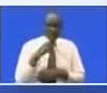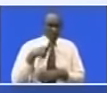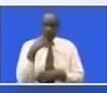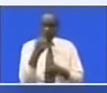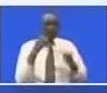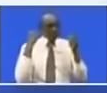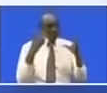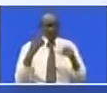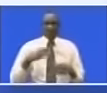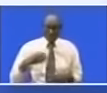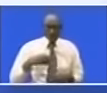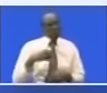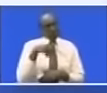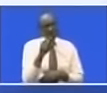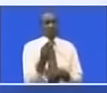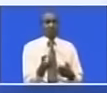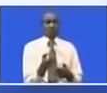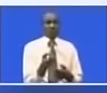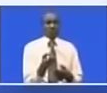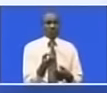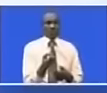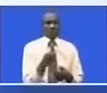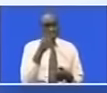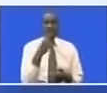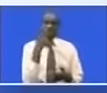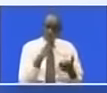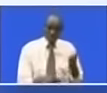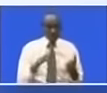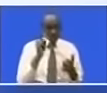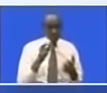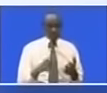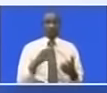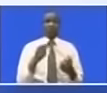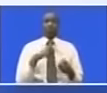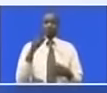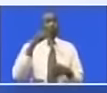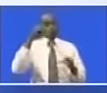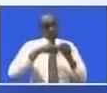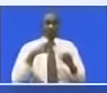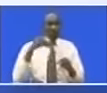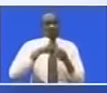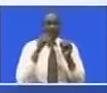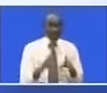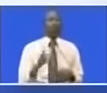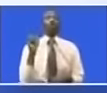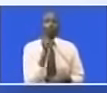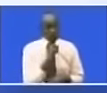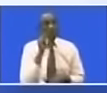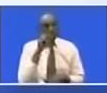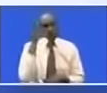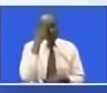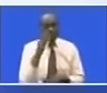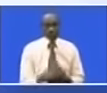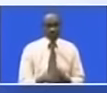many Tanzanians who are registered to vote were expressing the view that they were going to turn out to vote. So I would really like to see that tomorrow when the results are